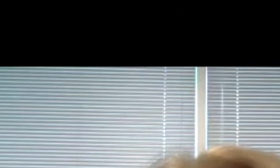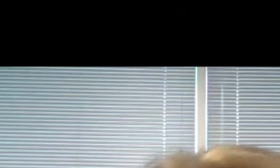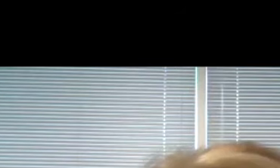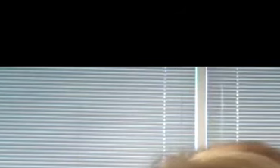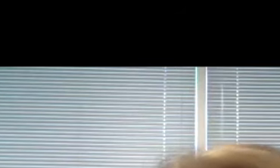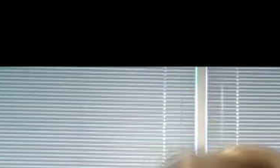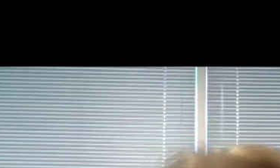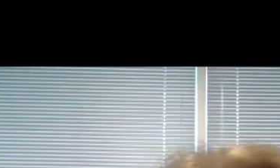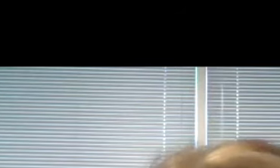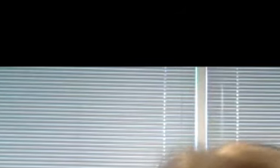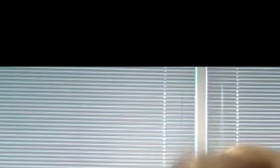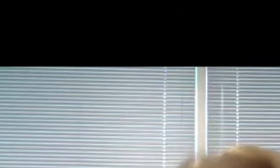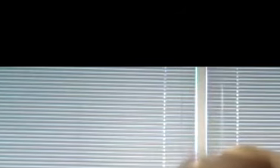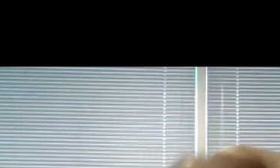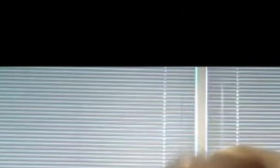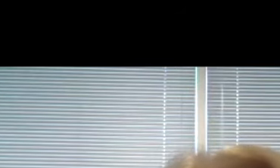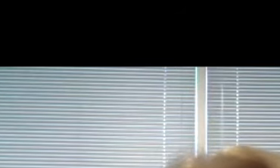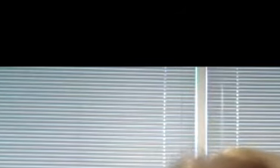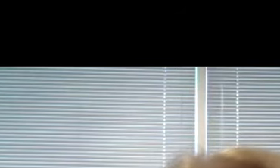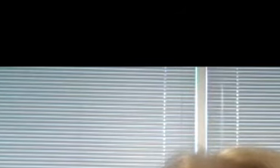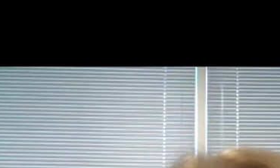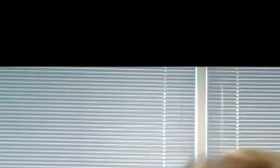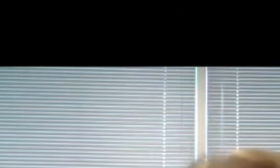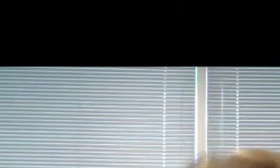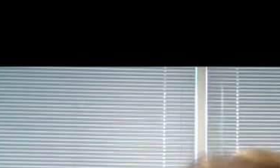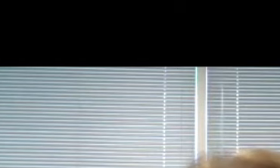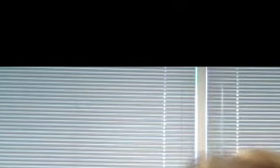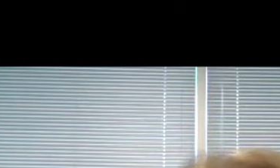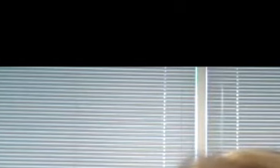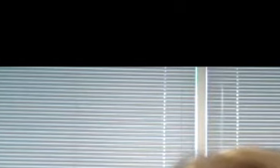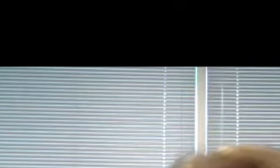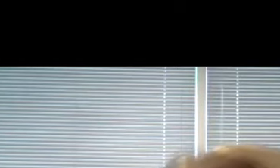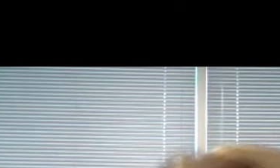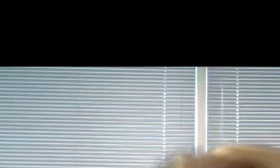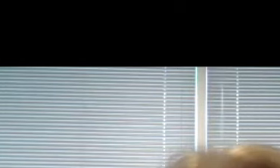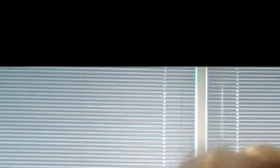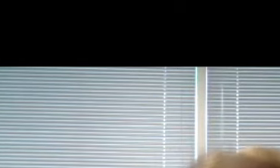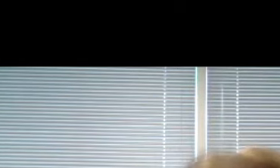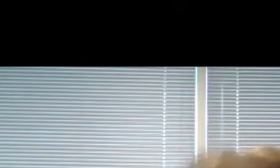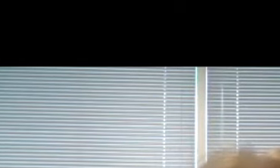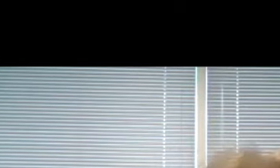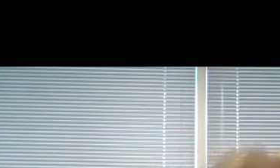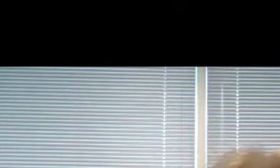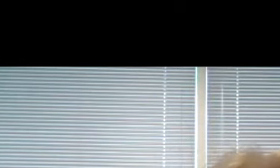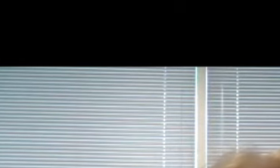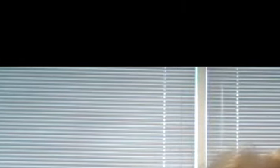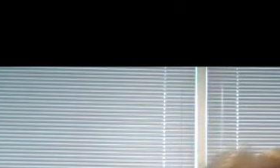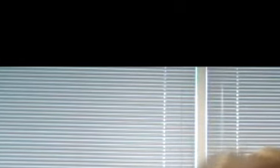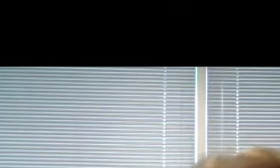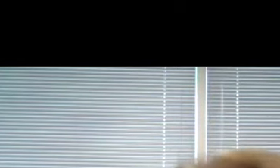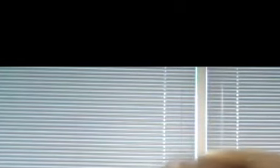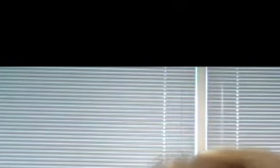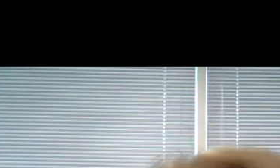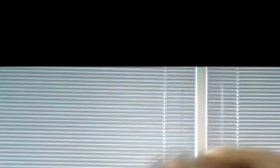up through email. We never go past the time. What questions do you have? I think you could probably come